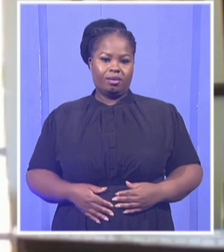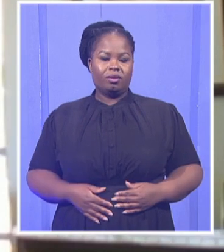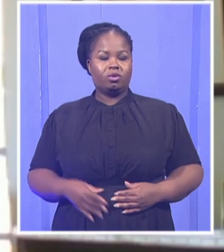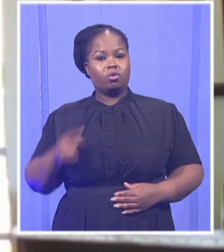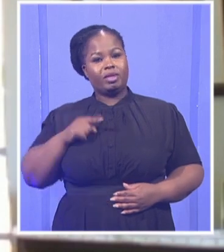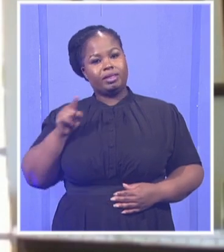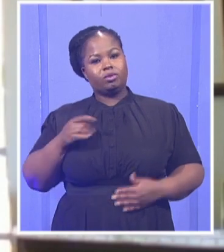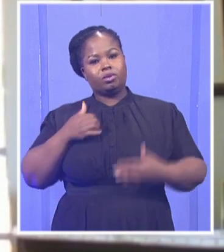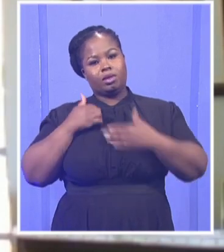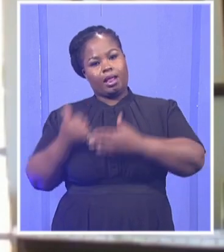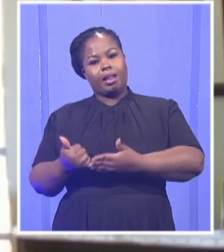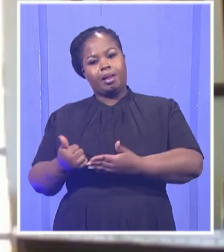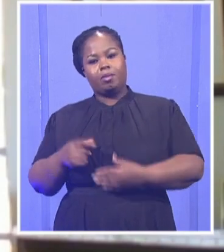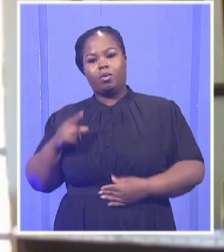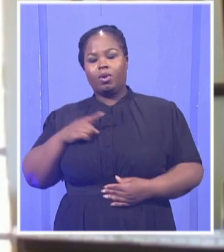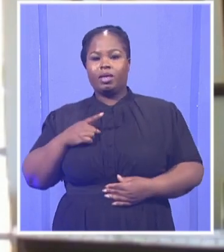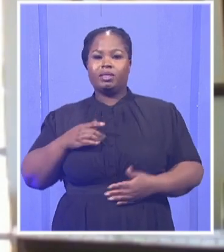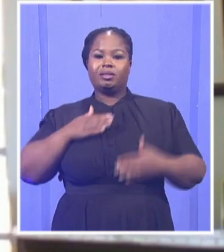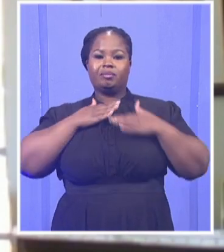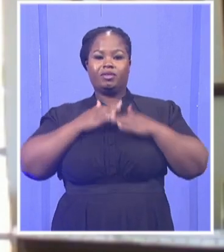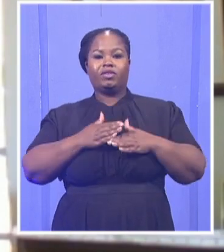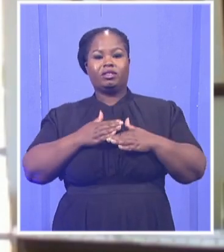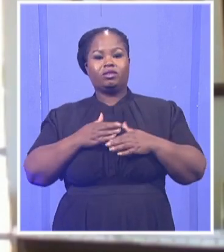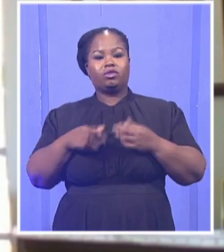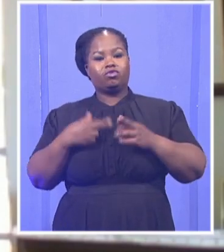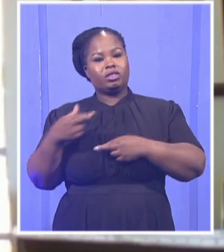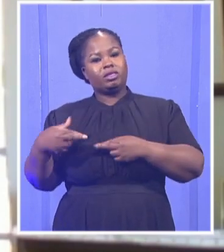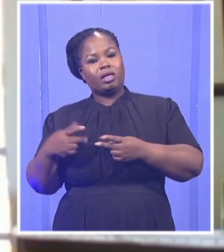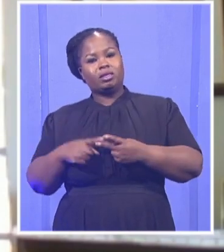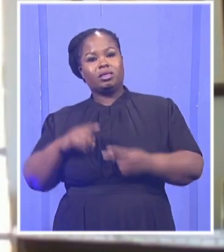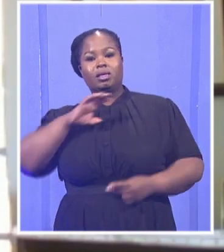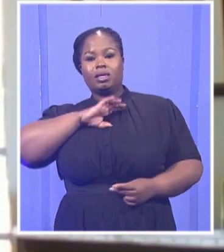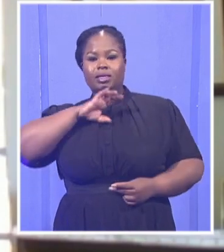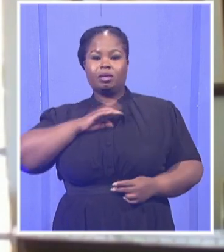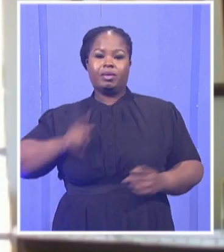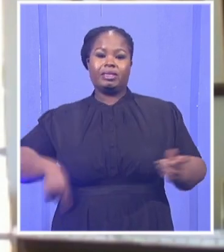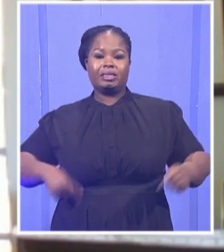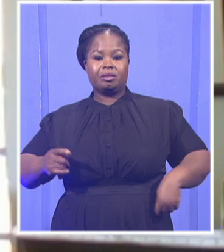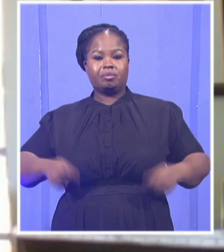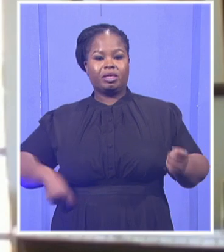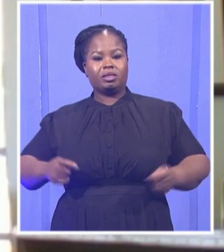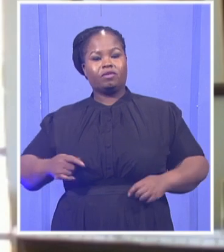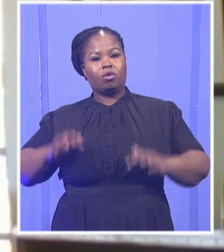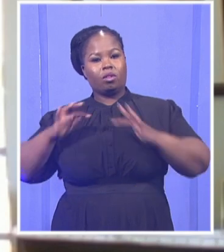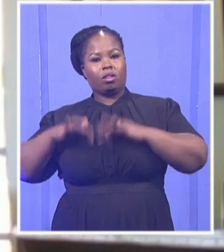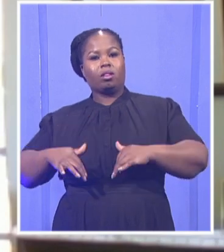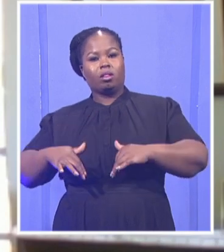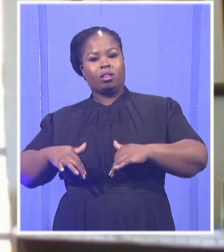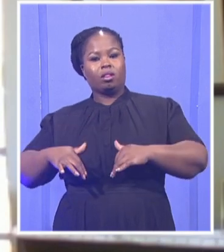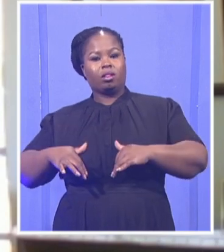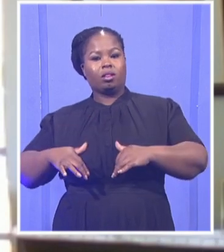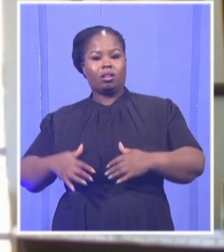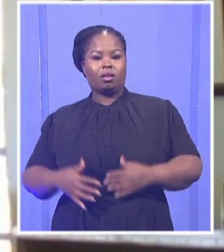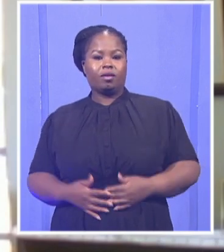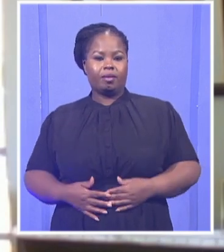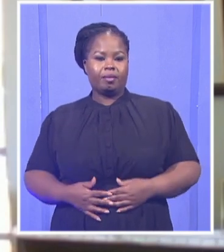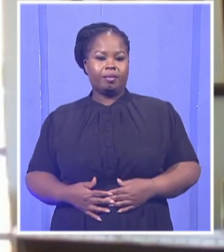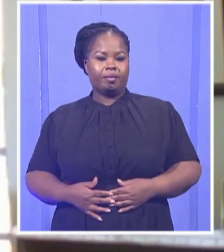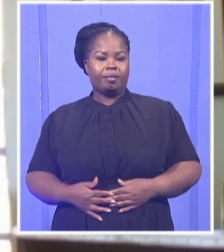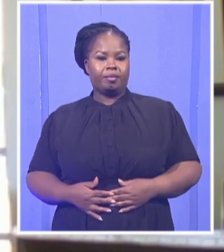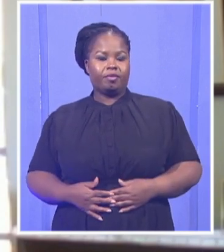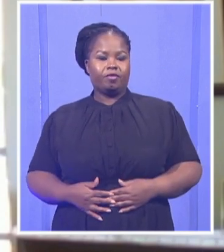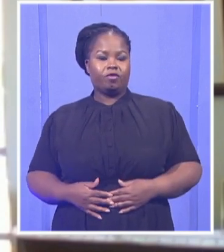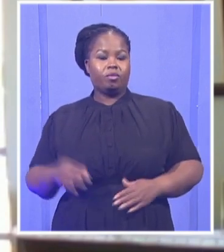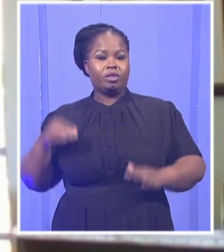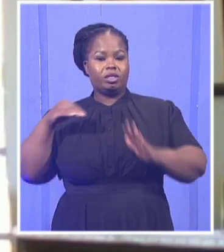beneficial because it's preventing retail sales and consumer spending from collapsing the way, or from declining